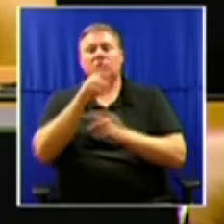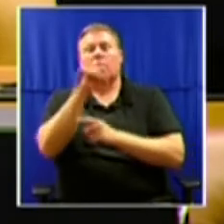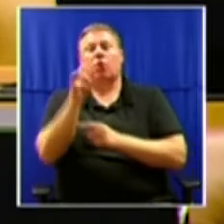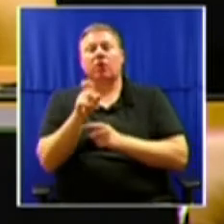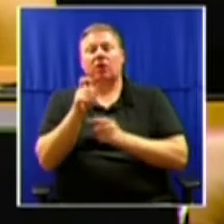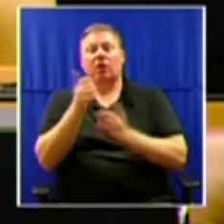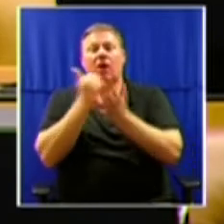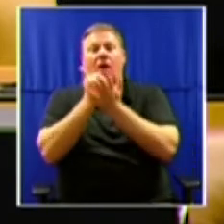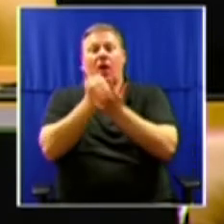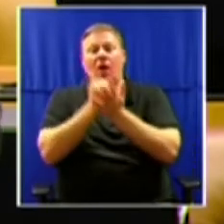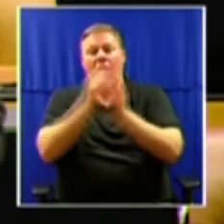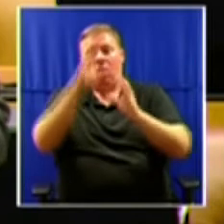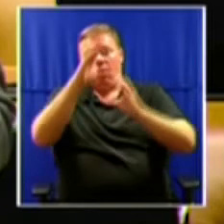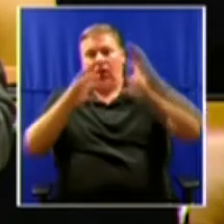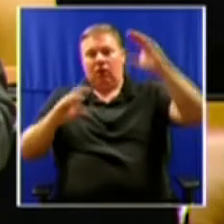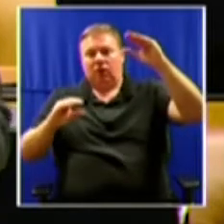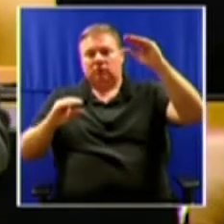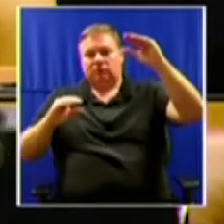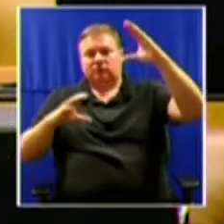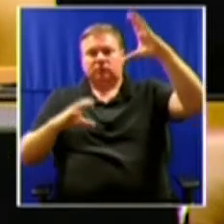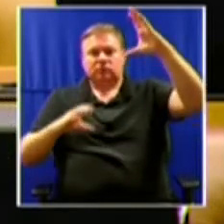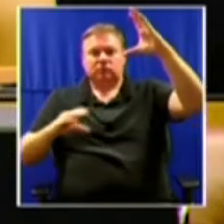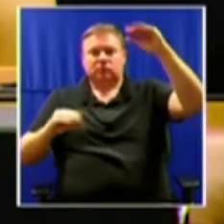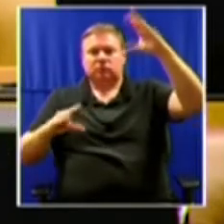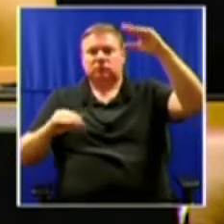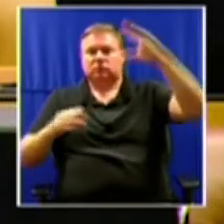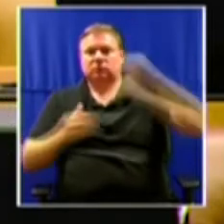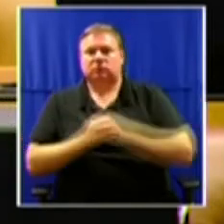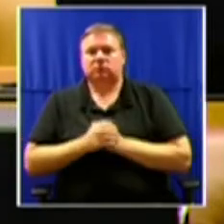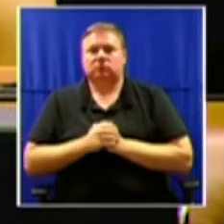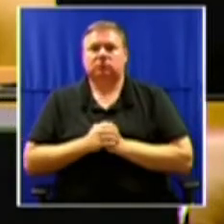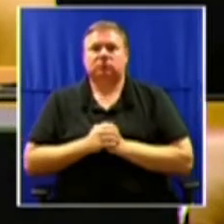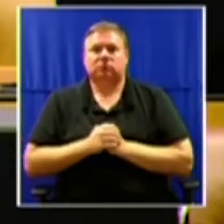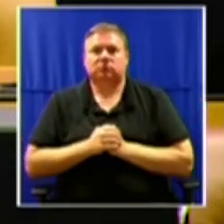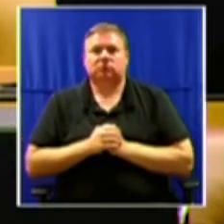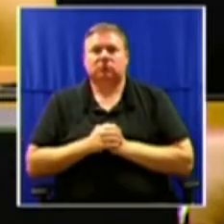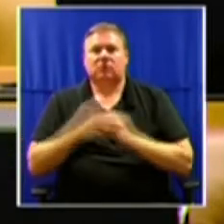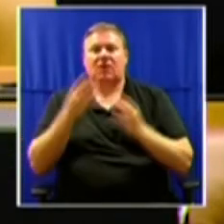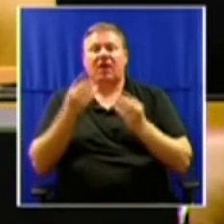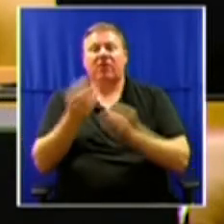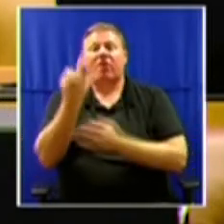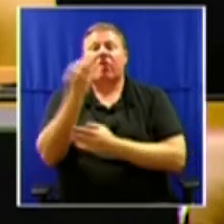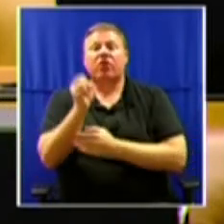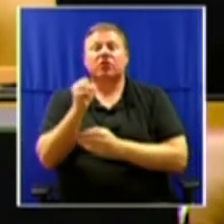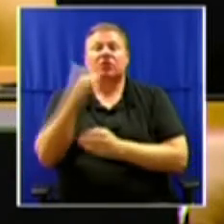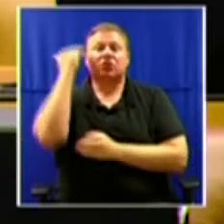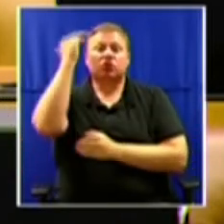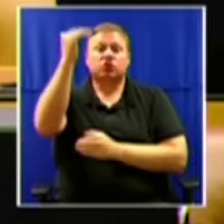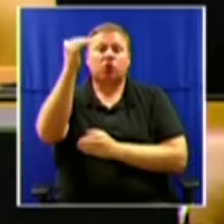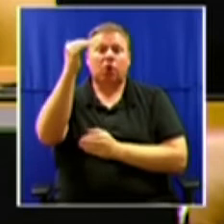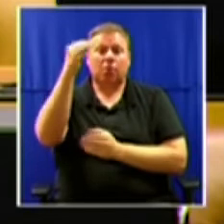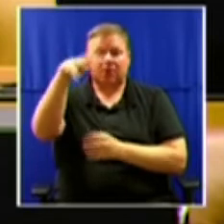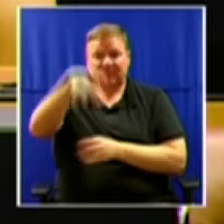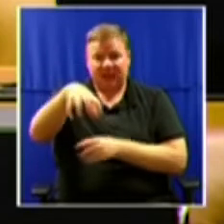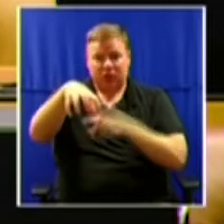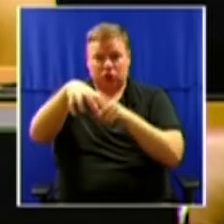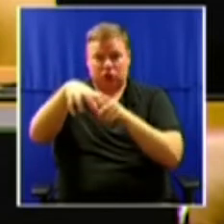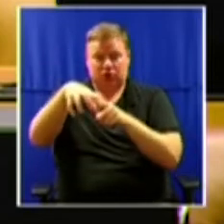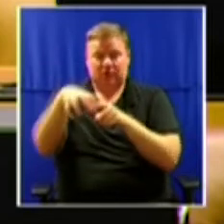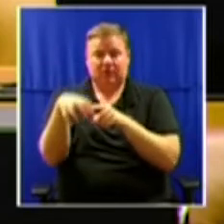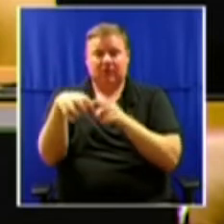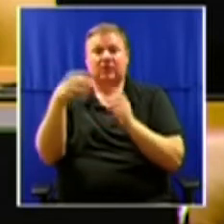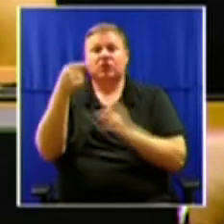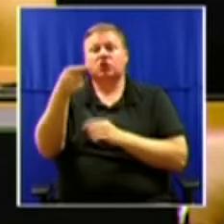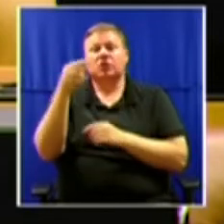say that we've got 30 top stations in the country of the